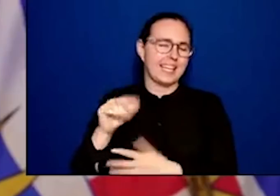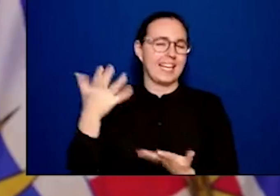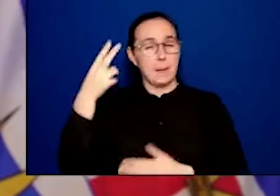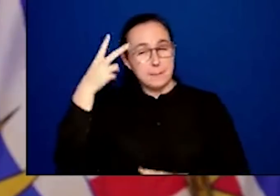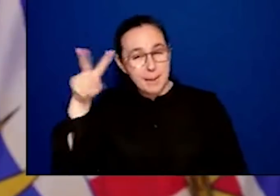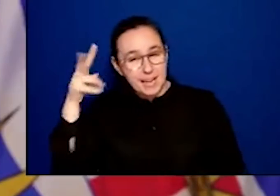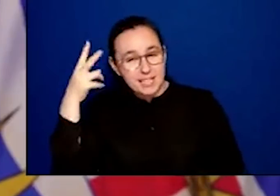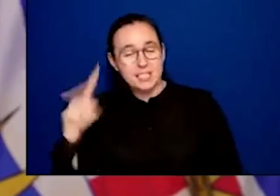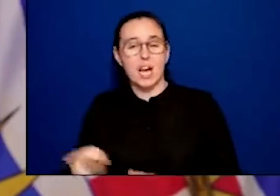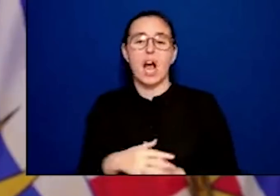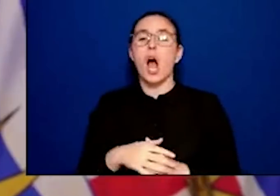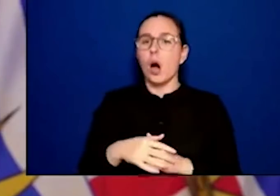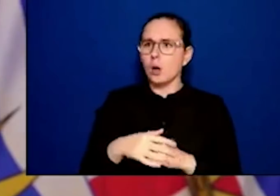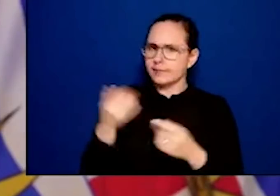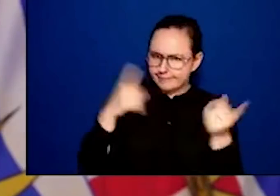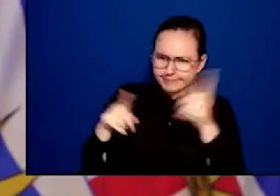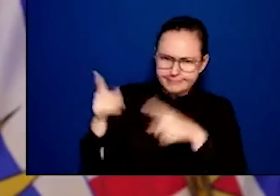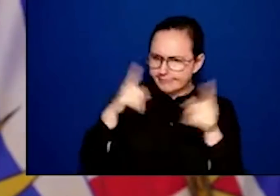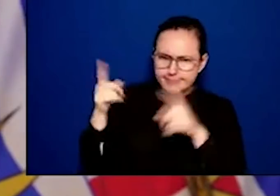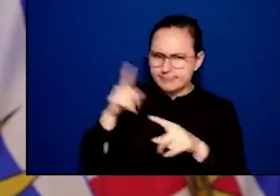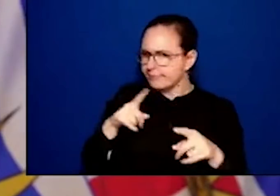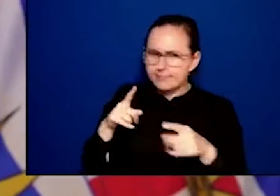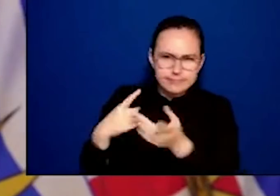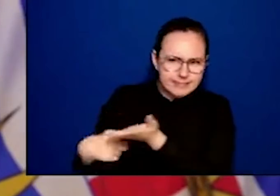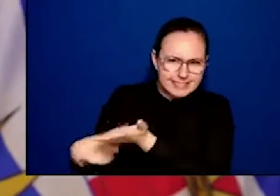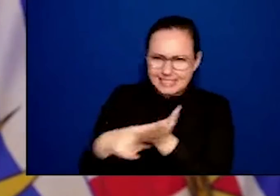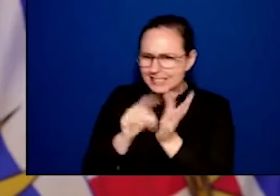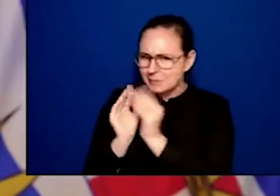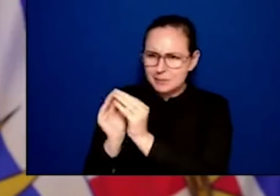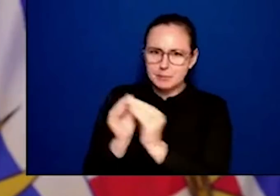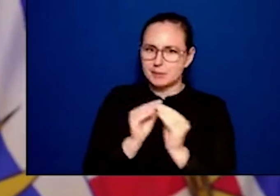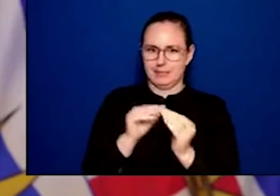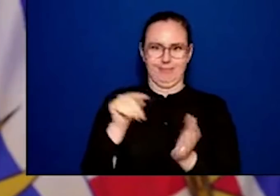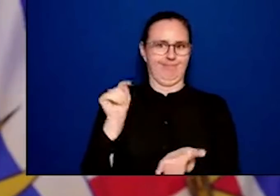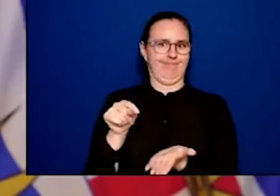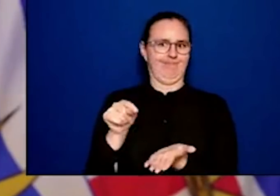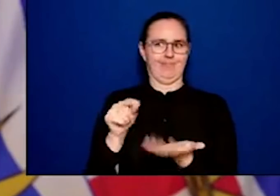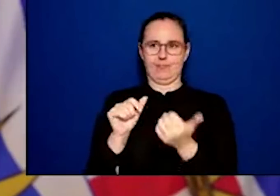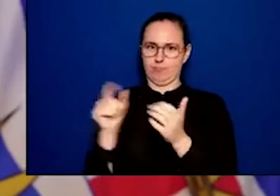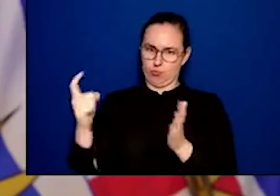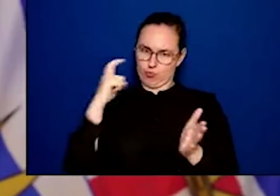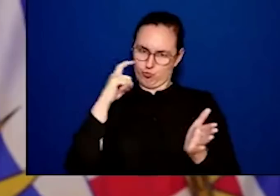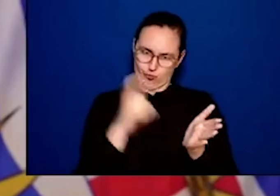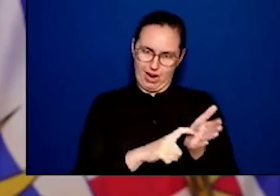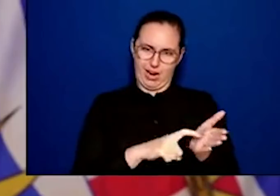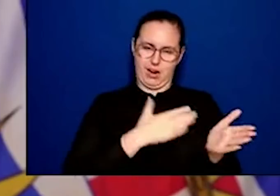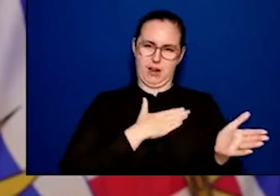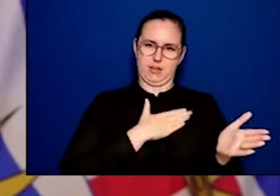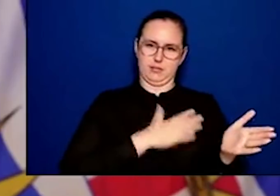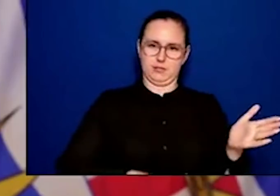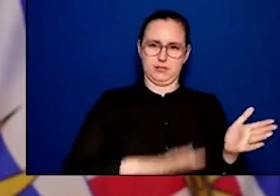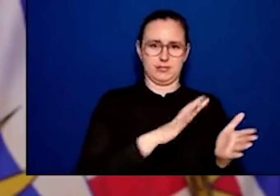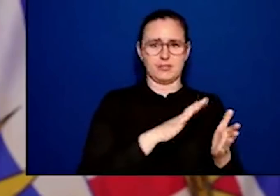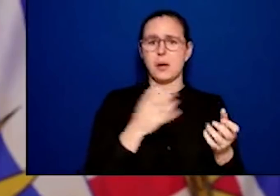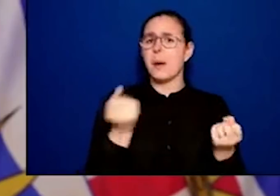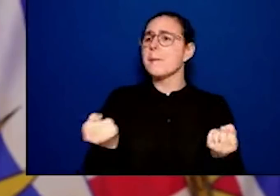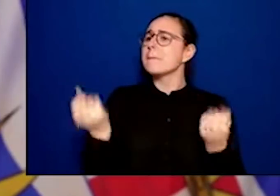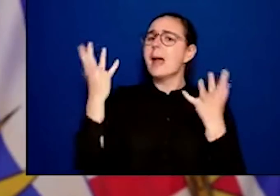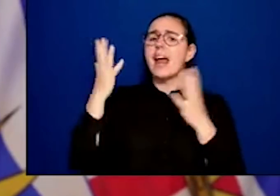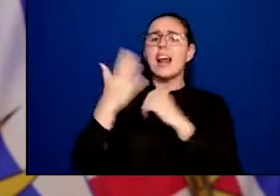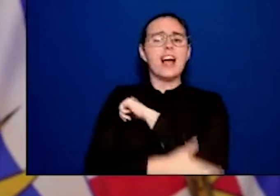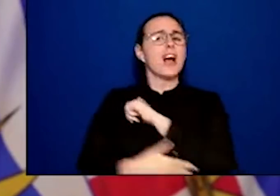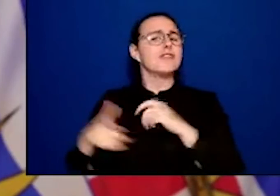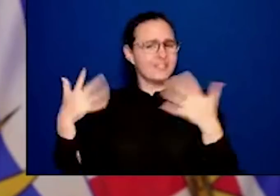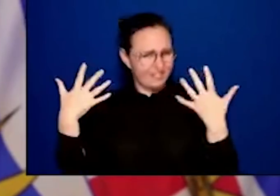EU countries, for example, and the UK. And these combinations are being recognized by many countries and will continue to do so